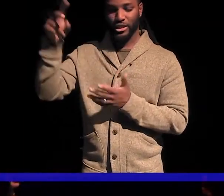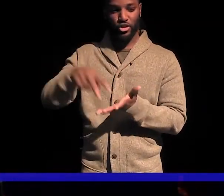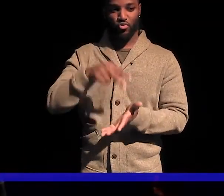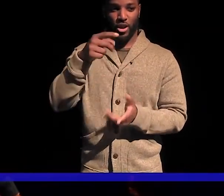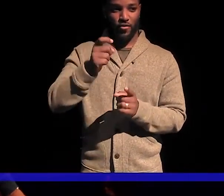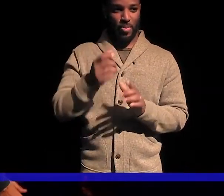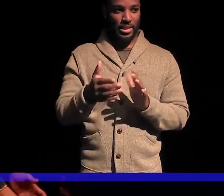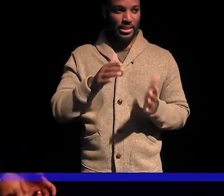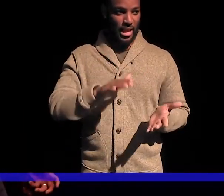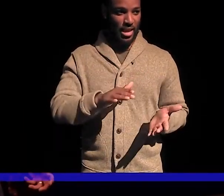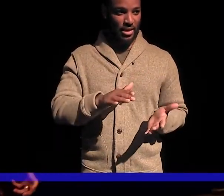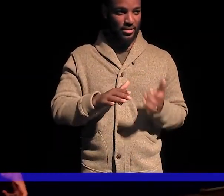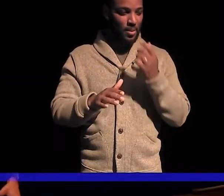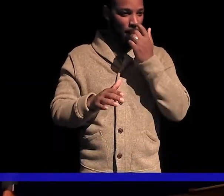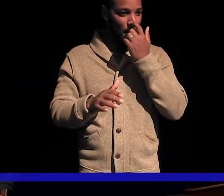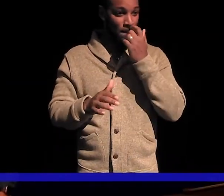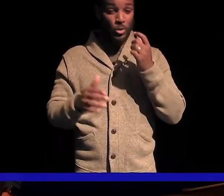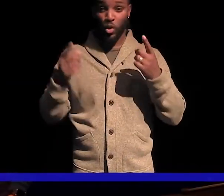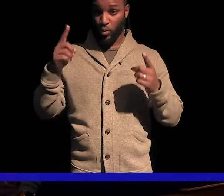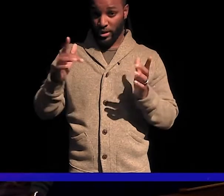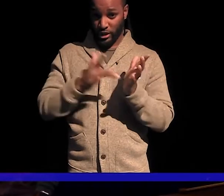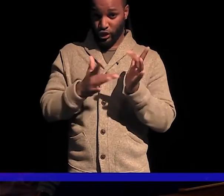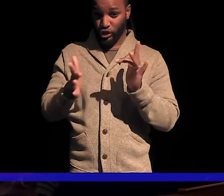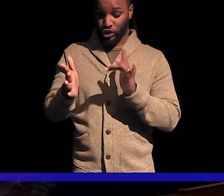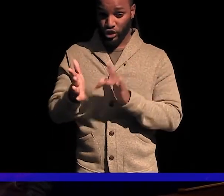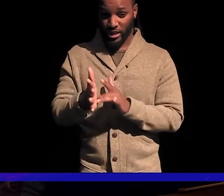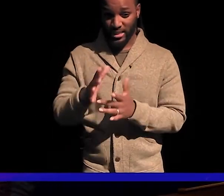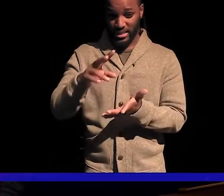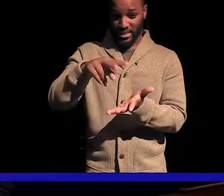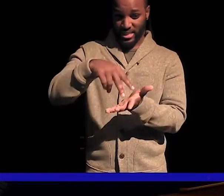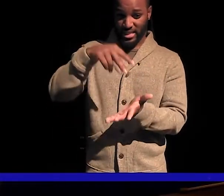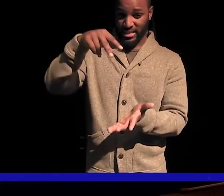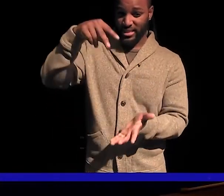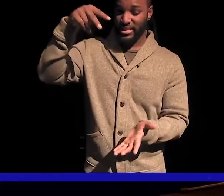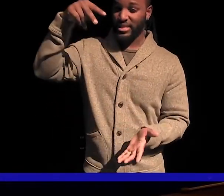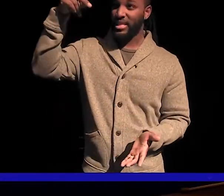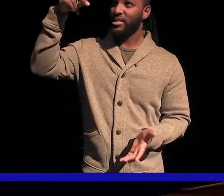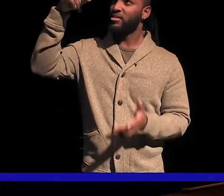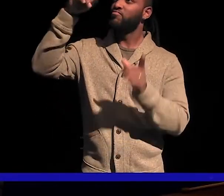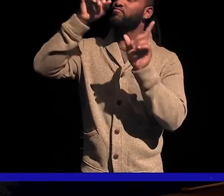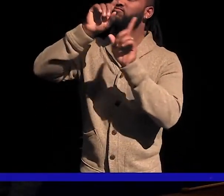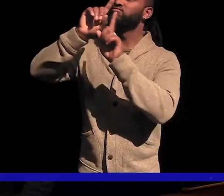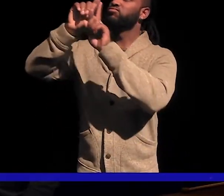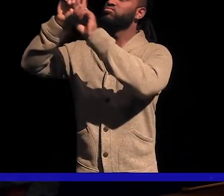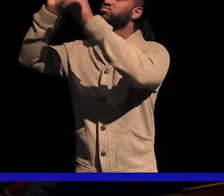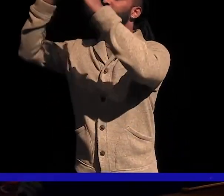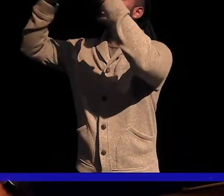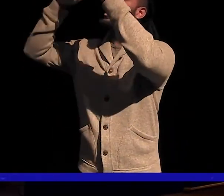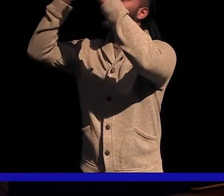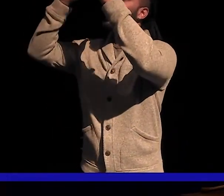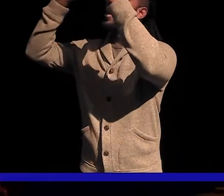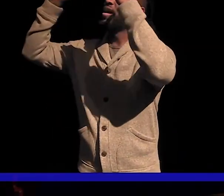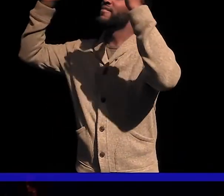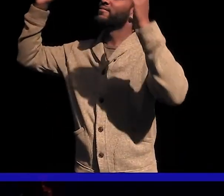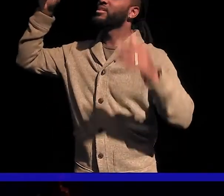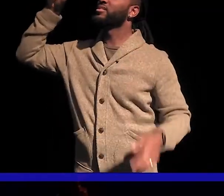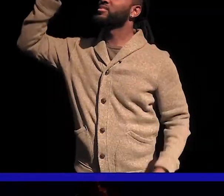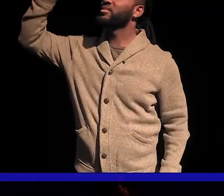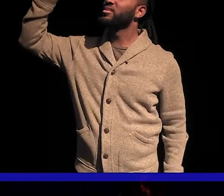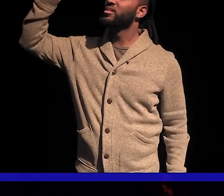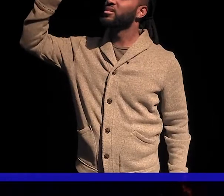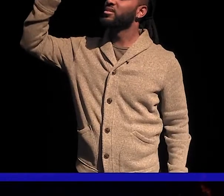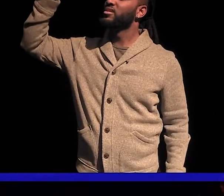That when Jesus Christ ascended to the right hand of the Father, as he had already promised, he